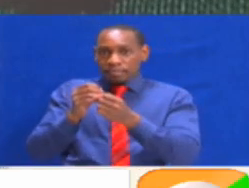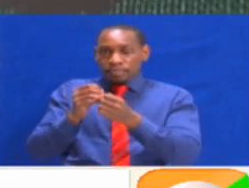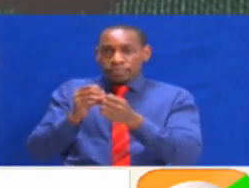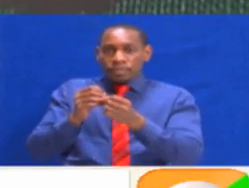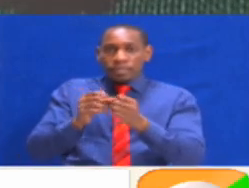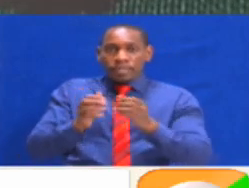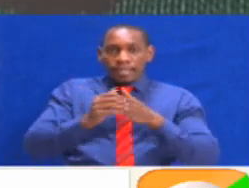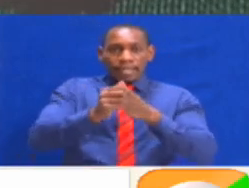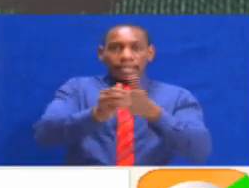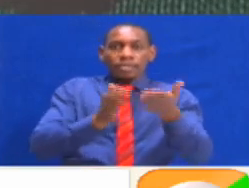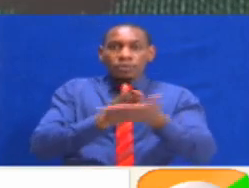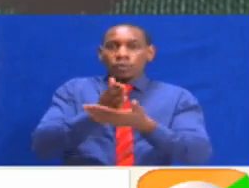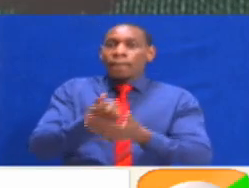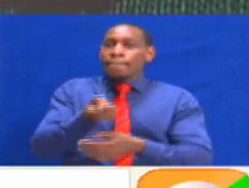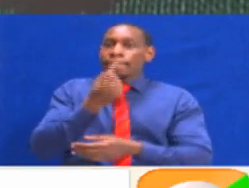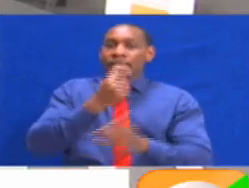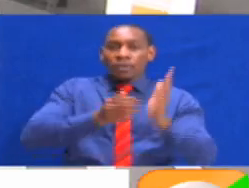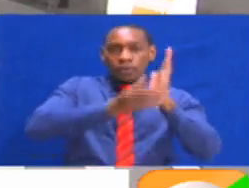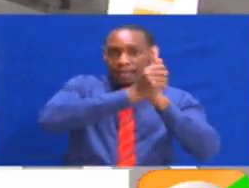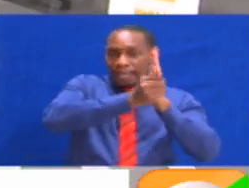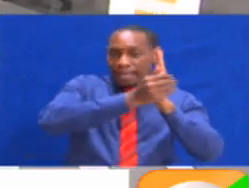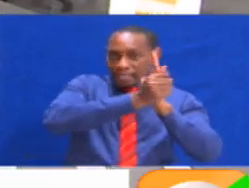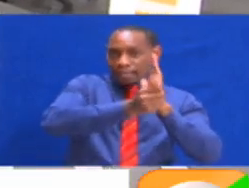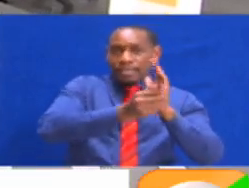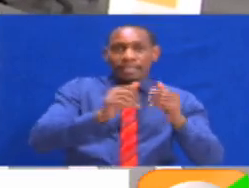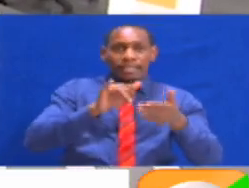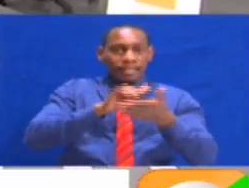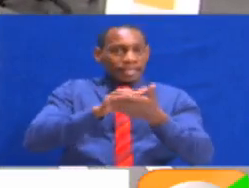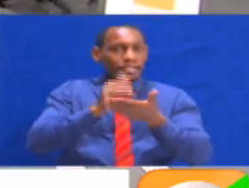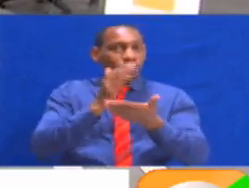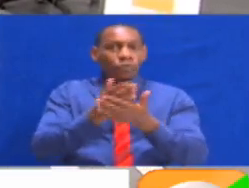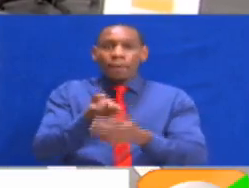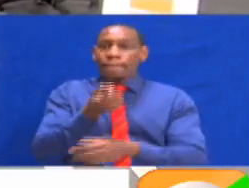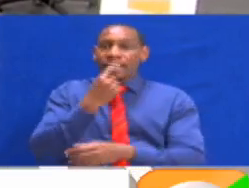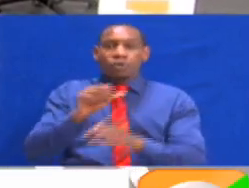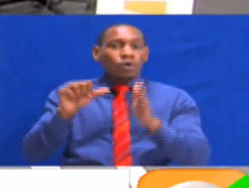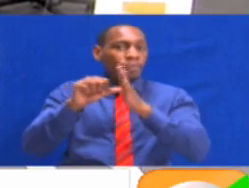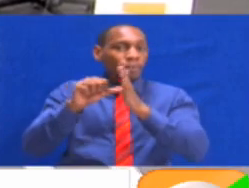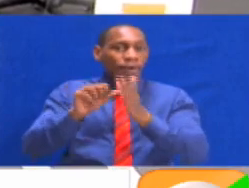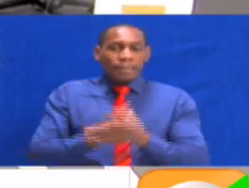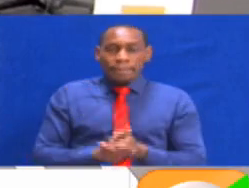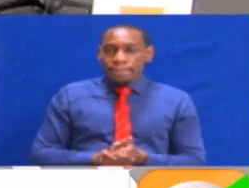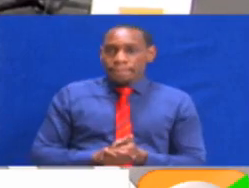by medical expertise, because that's what it is. It is a medical problem.